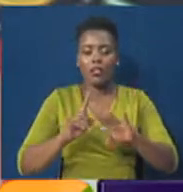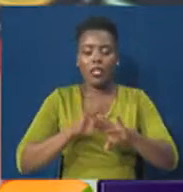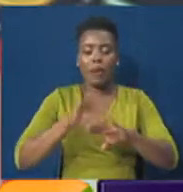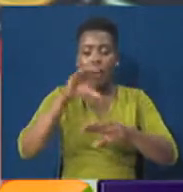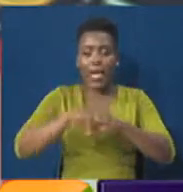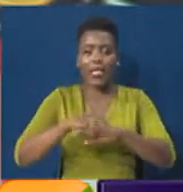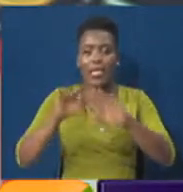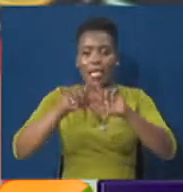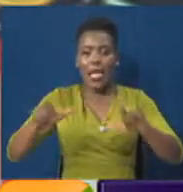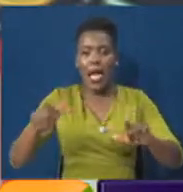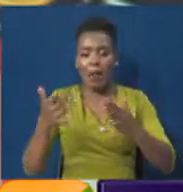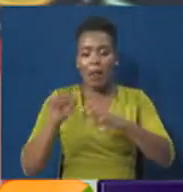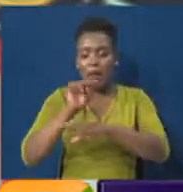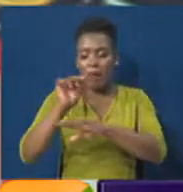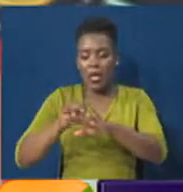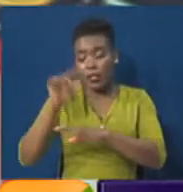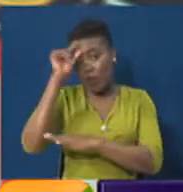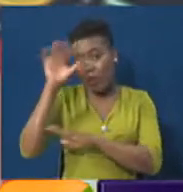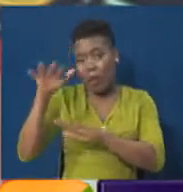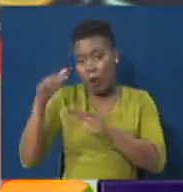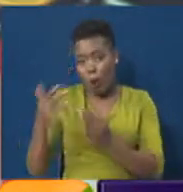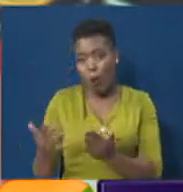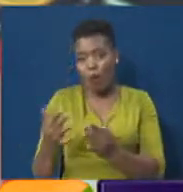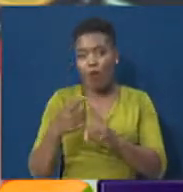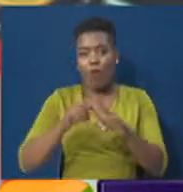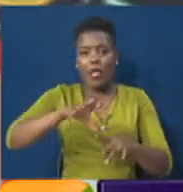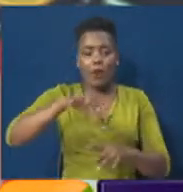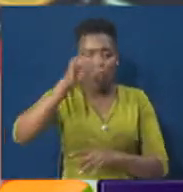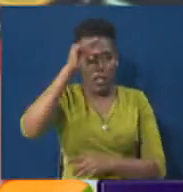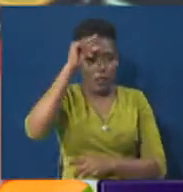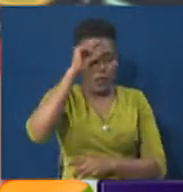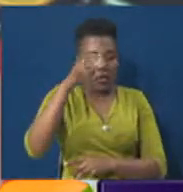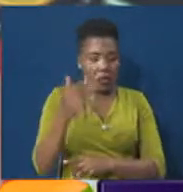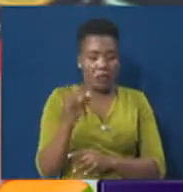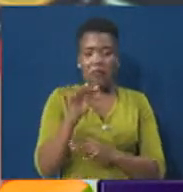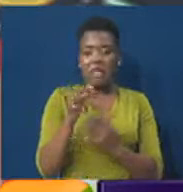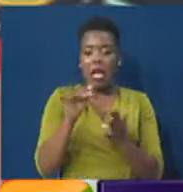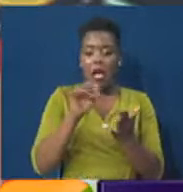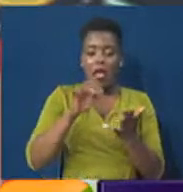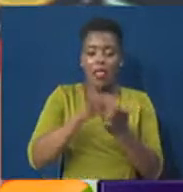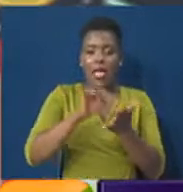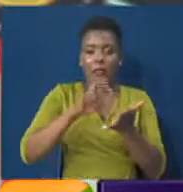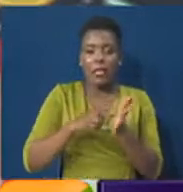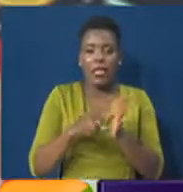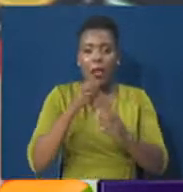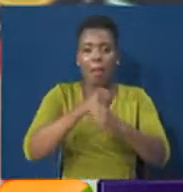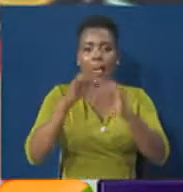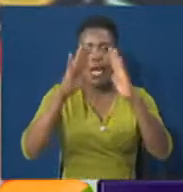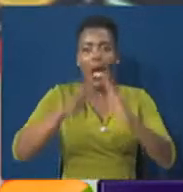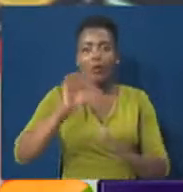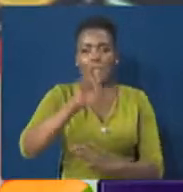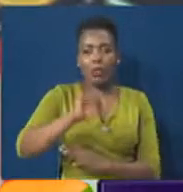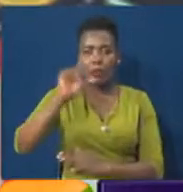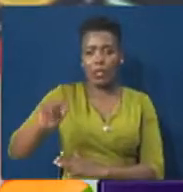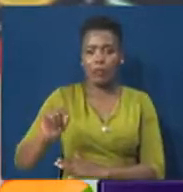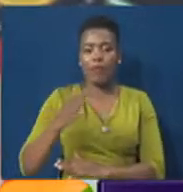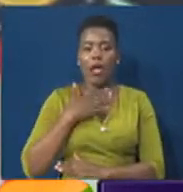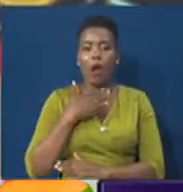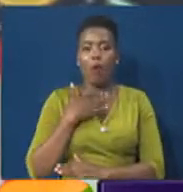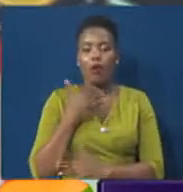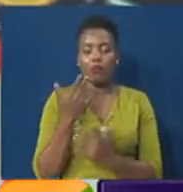either from the national government or from the county government, then that really makes that housing affordable. I want